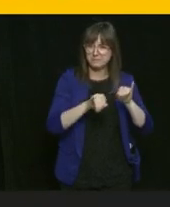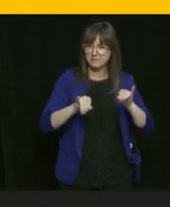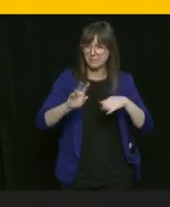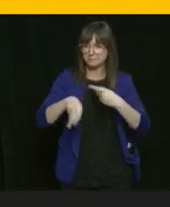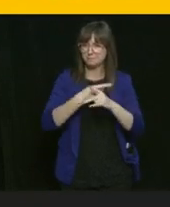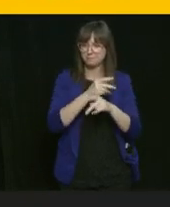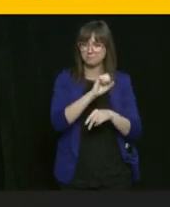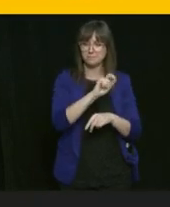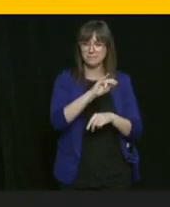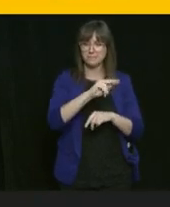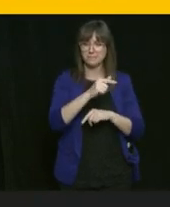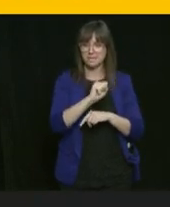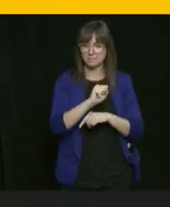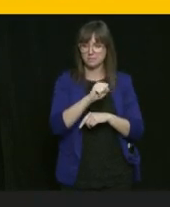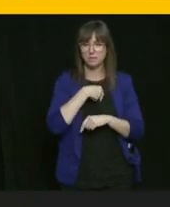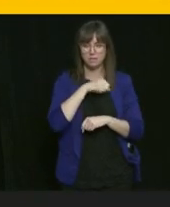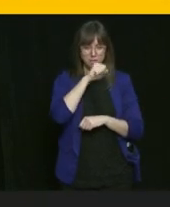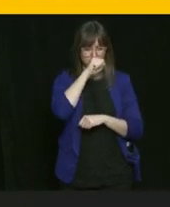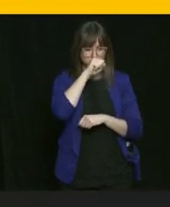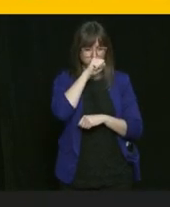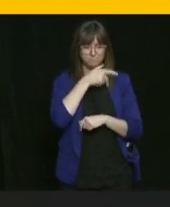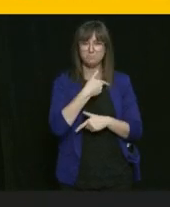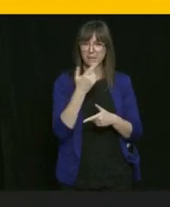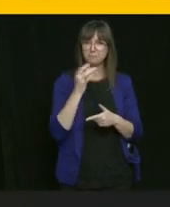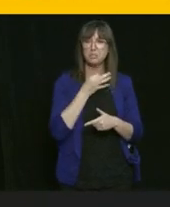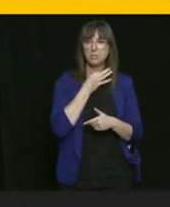looks like I'm curious about why there's so many